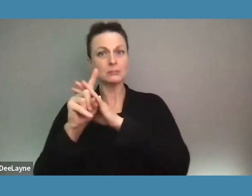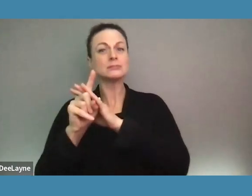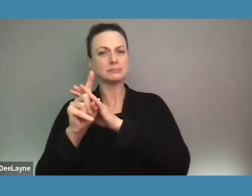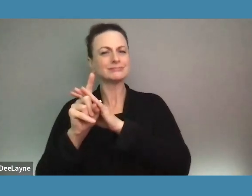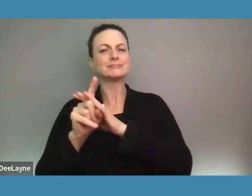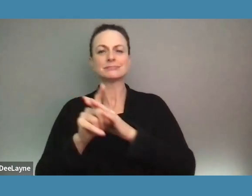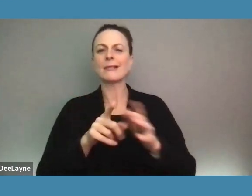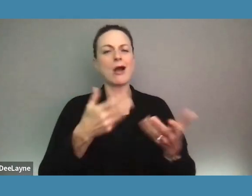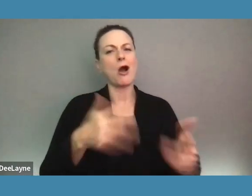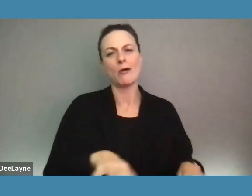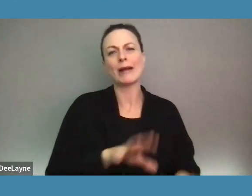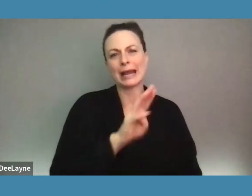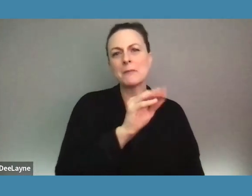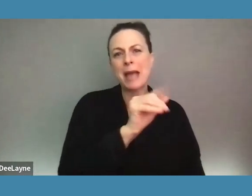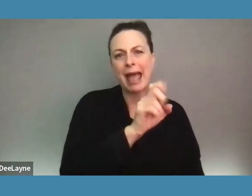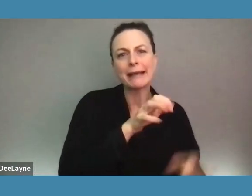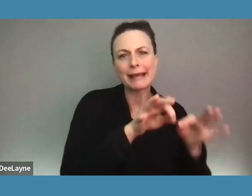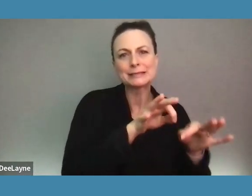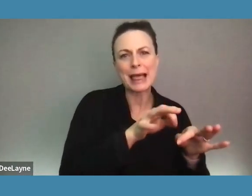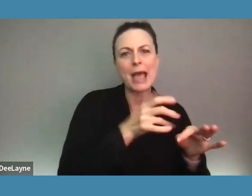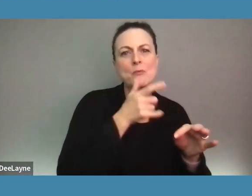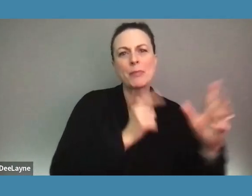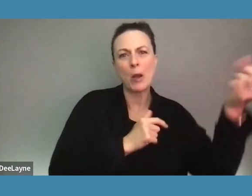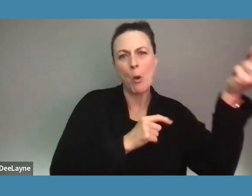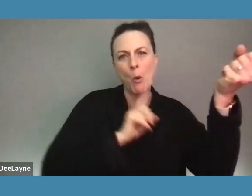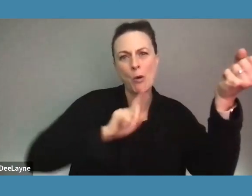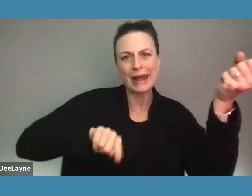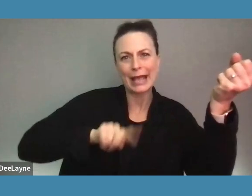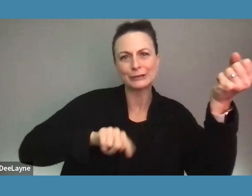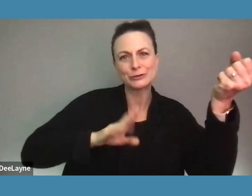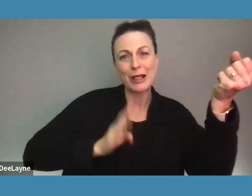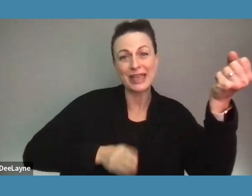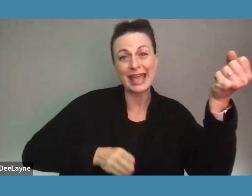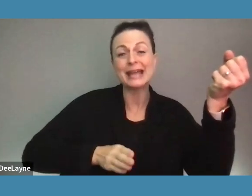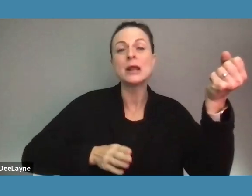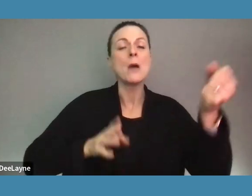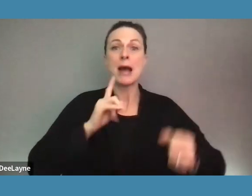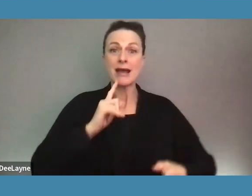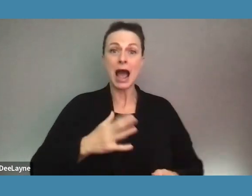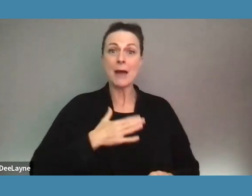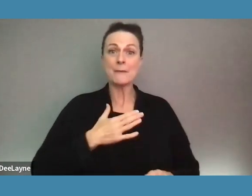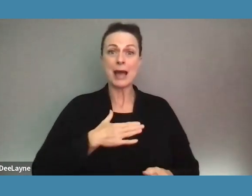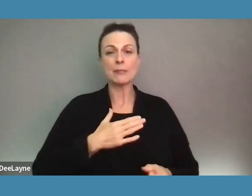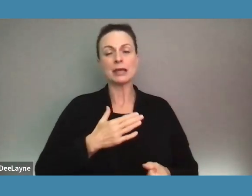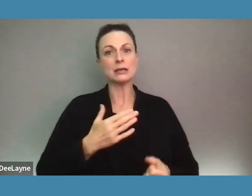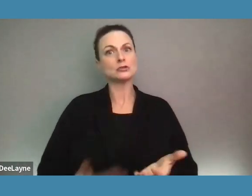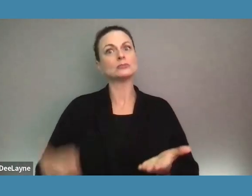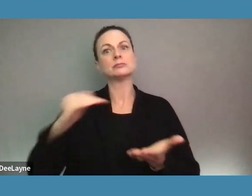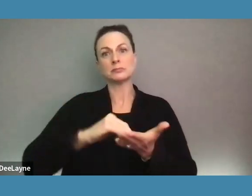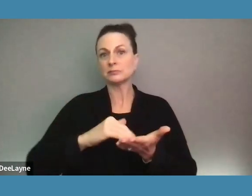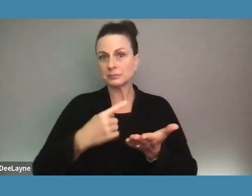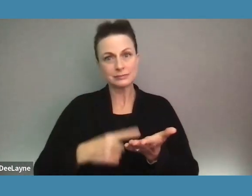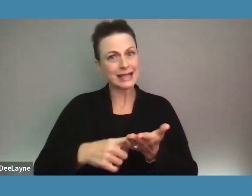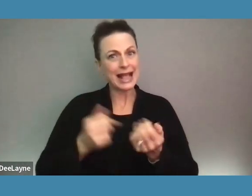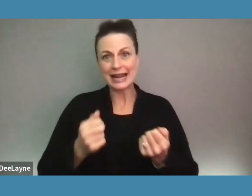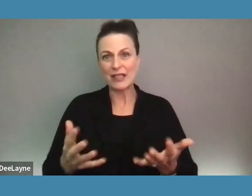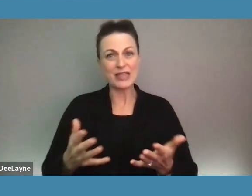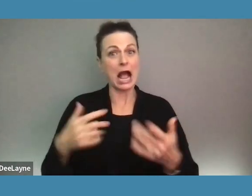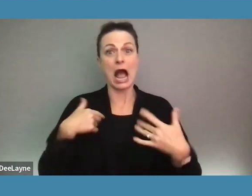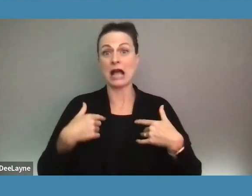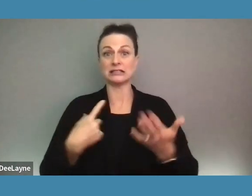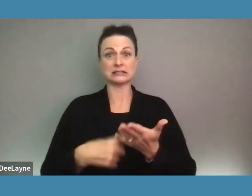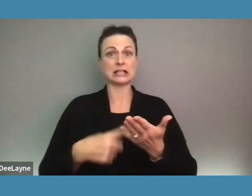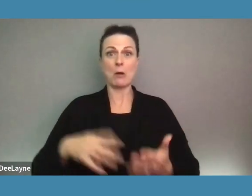as Maddie said, we'll be answering them at the end, but I'm happy to recover anything that I went through too